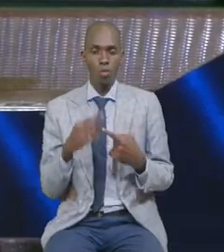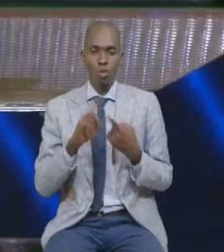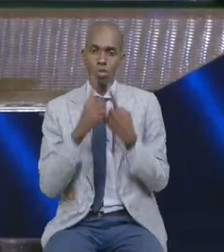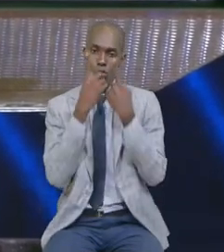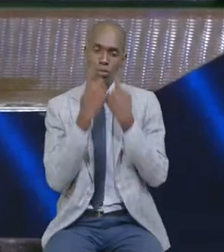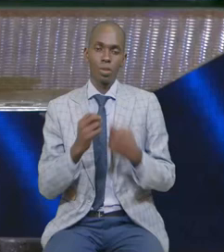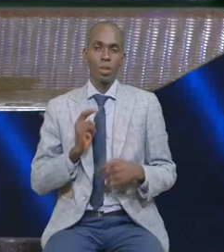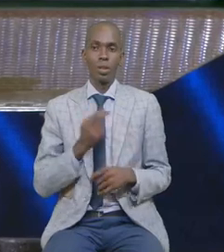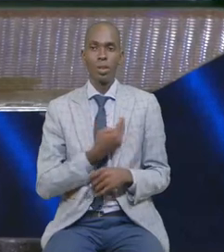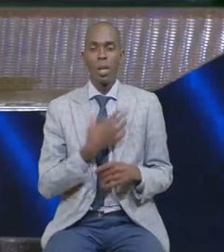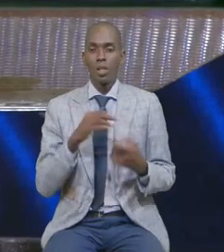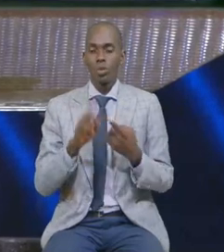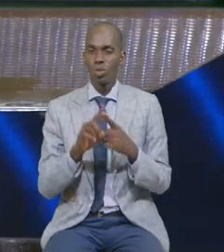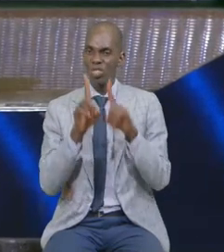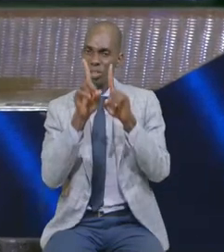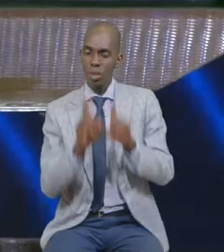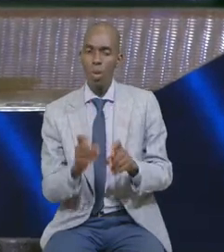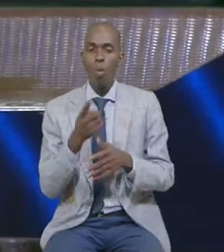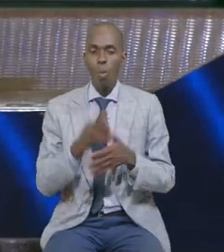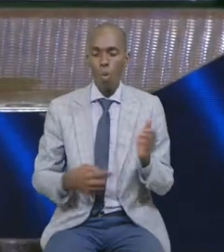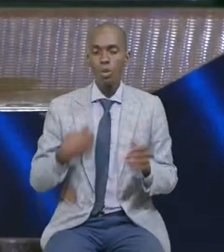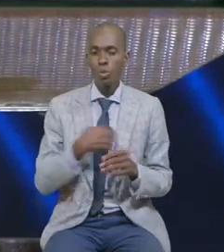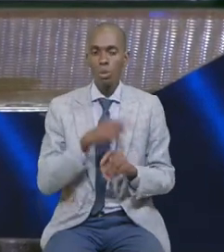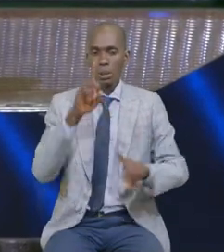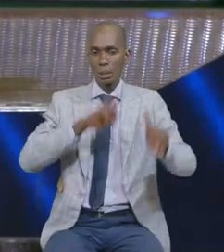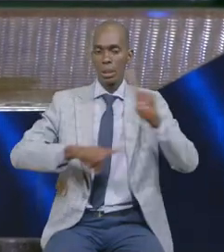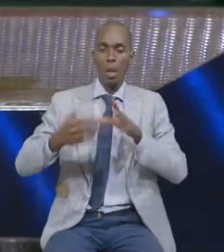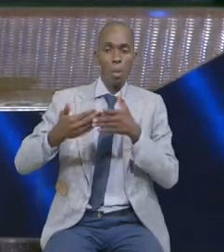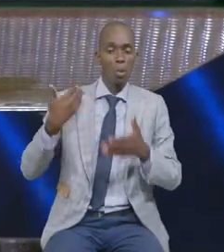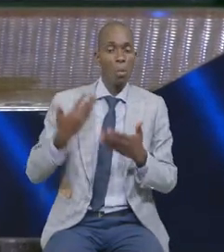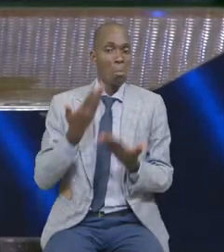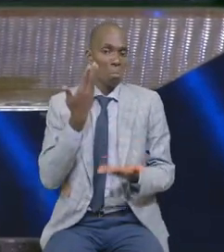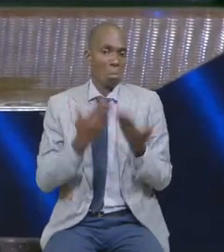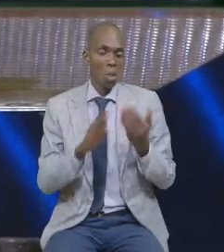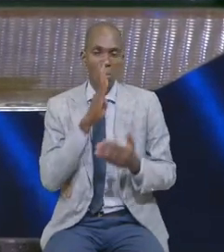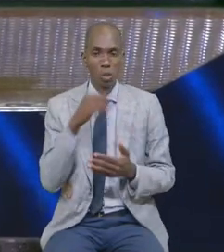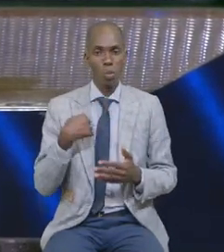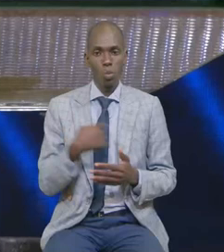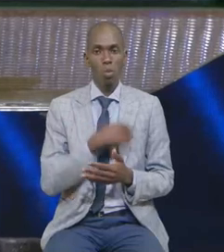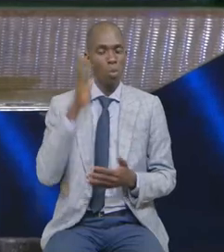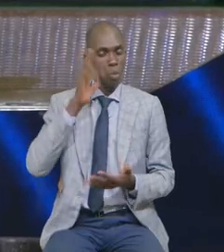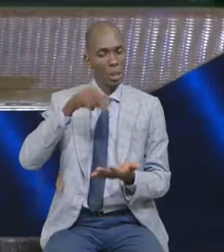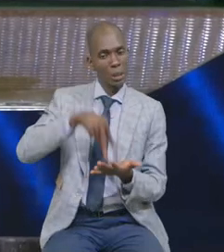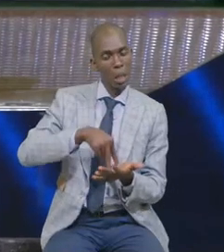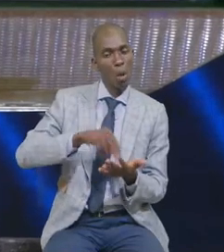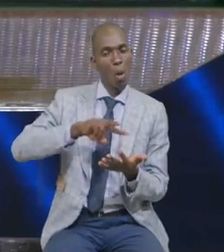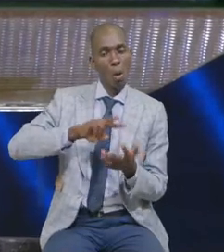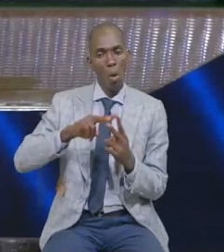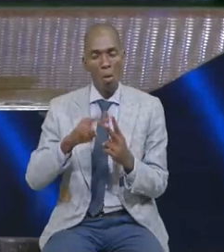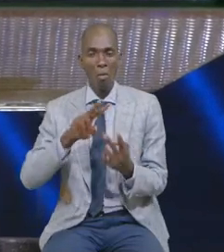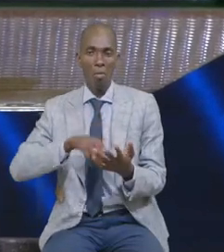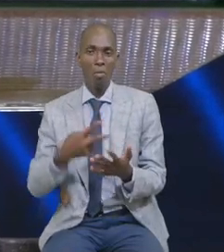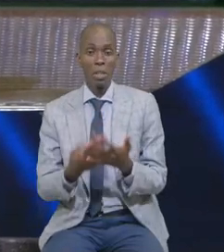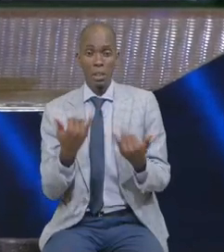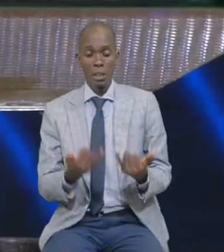to test what we have said, whether we will or we will not. And here come Shadrach, Meshach, and